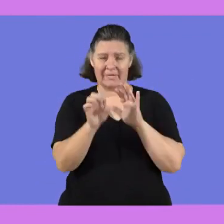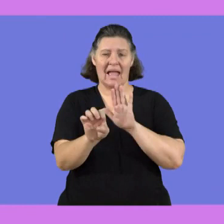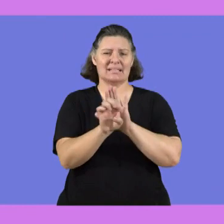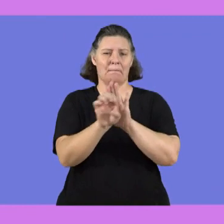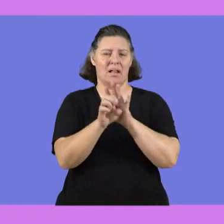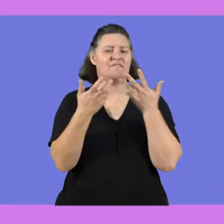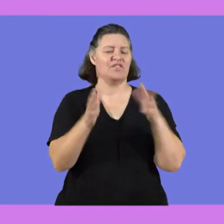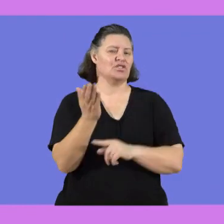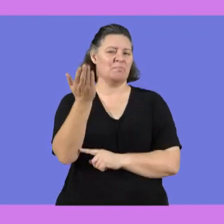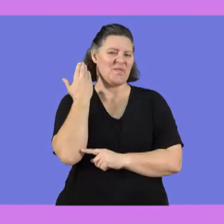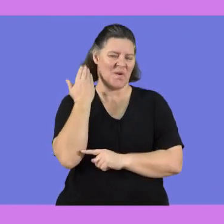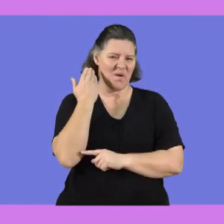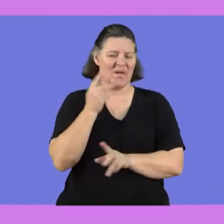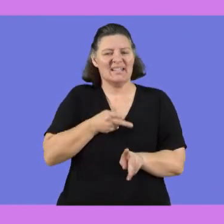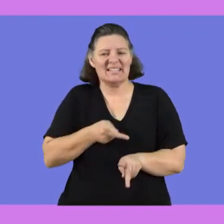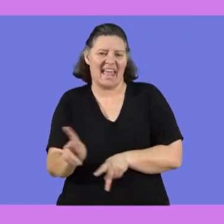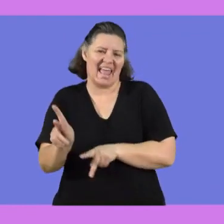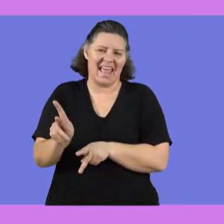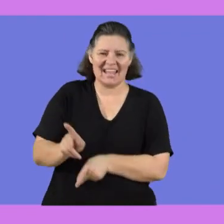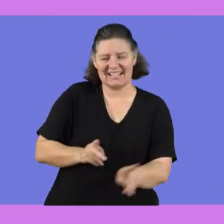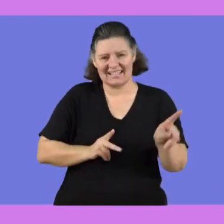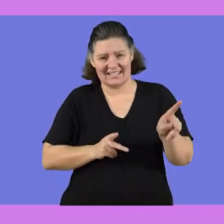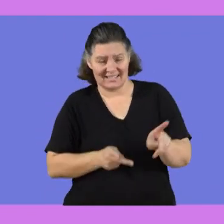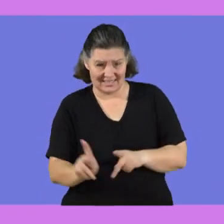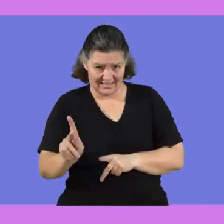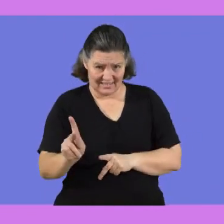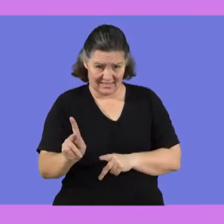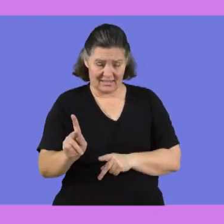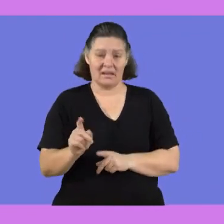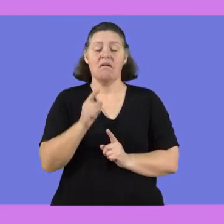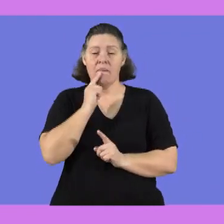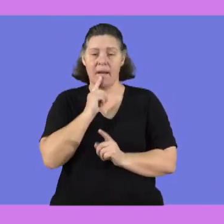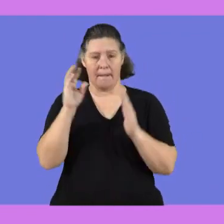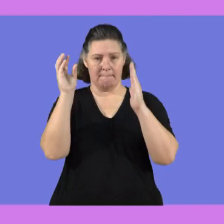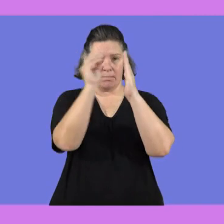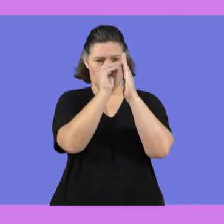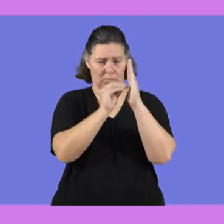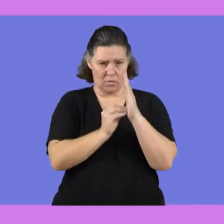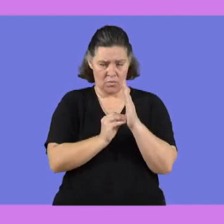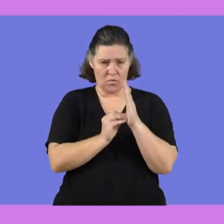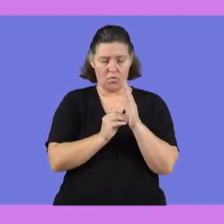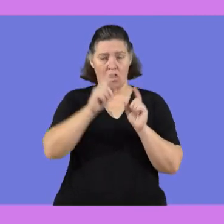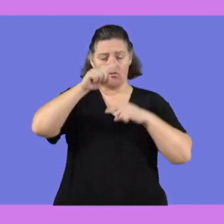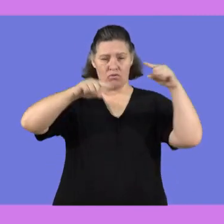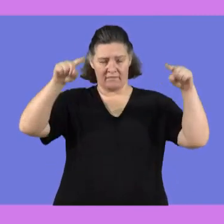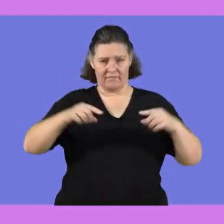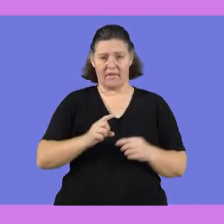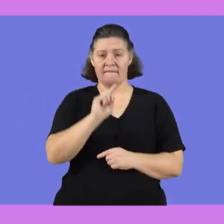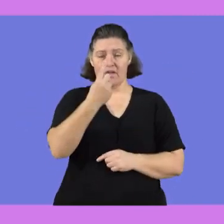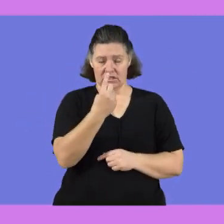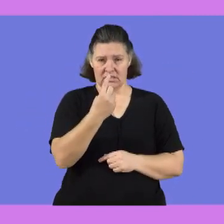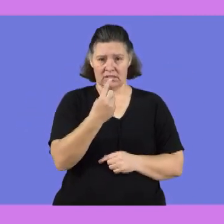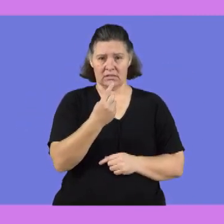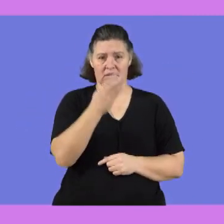that this is the worked out example. This is exactly what we did previously. From this, if